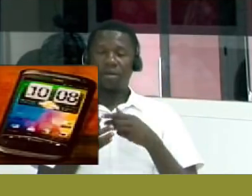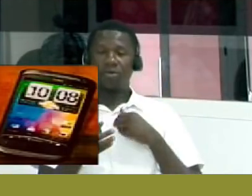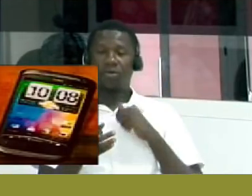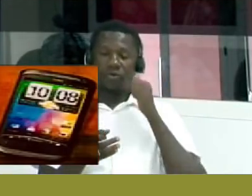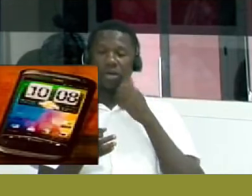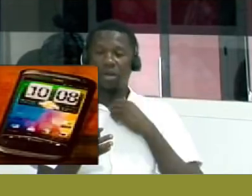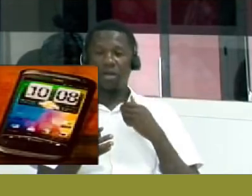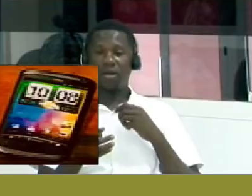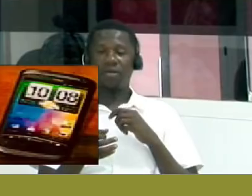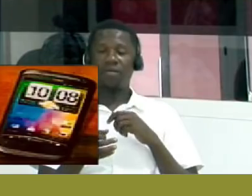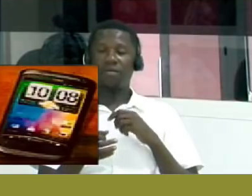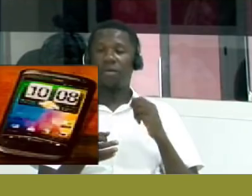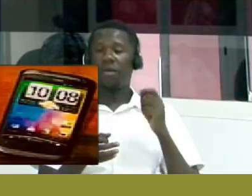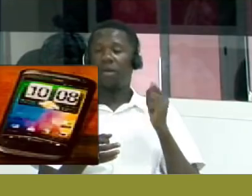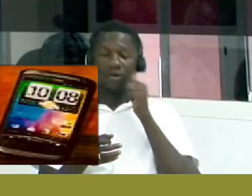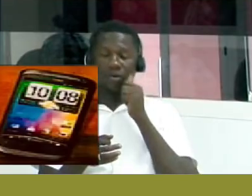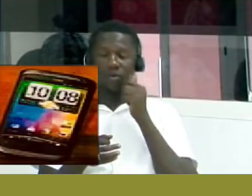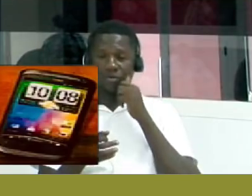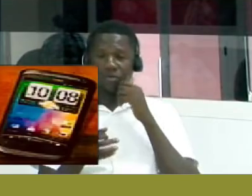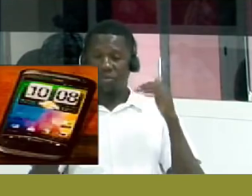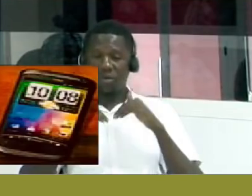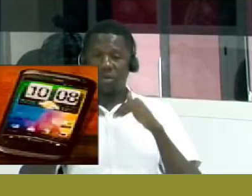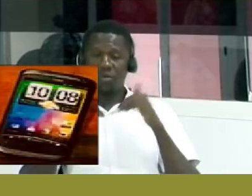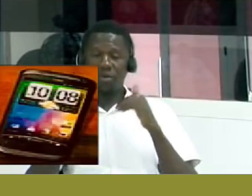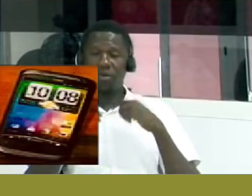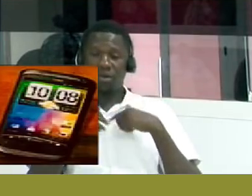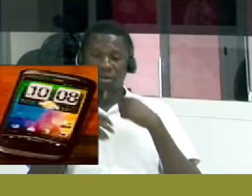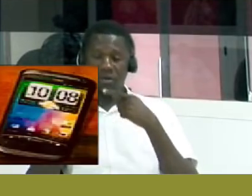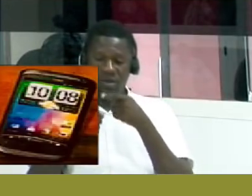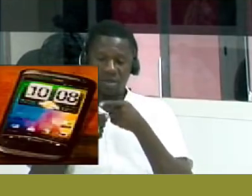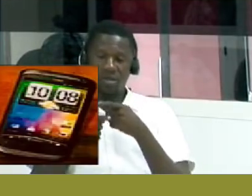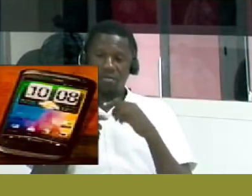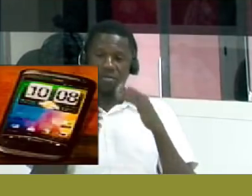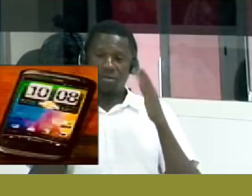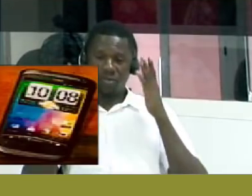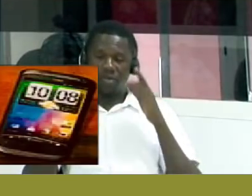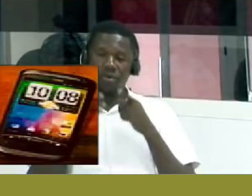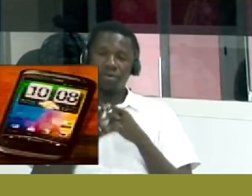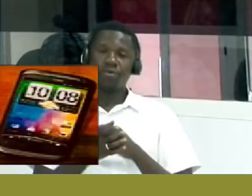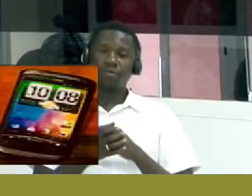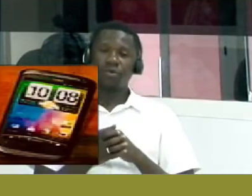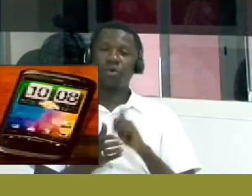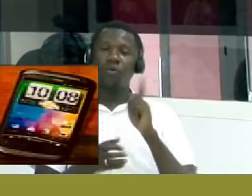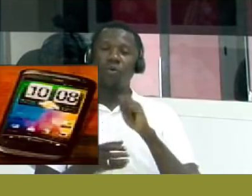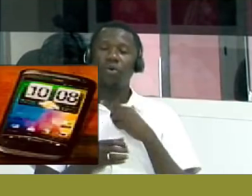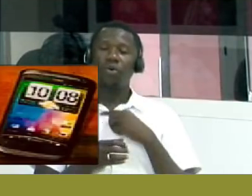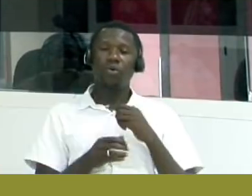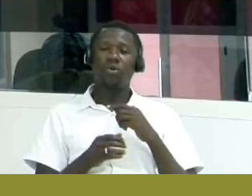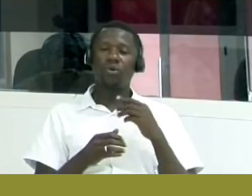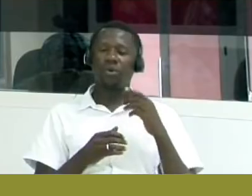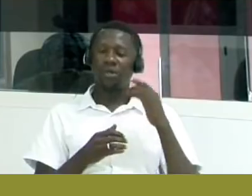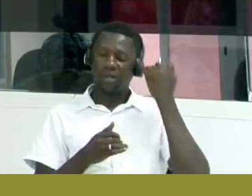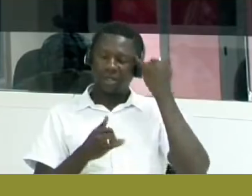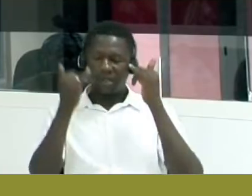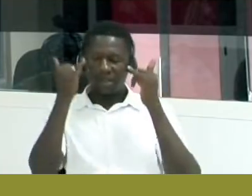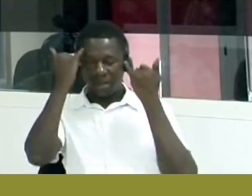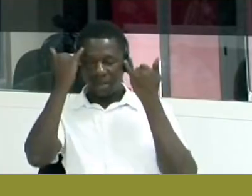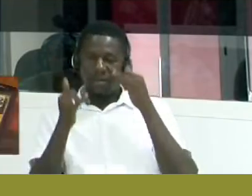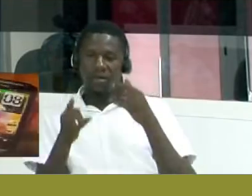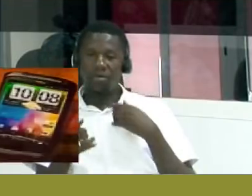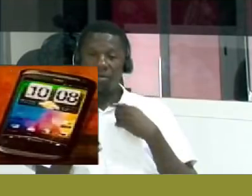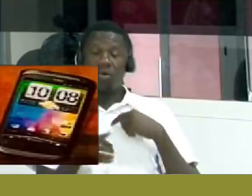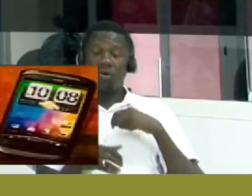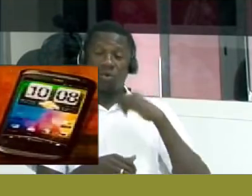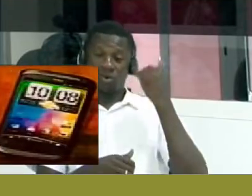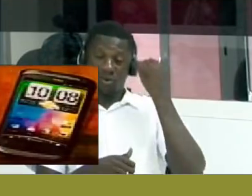I used to have regular meetings with them on this matter. And what were your conclusions? My own instructions were that if it is that